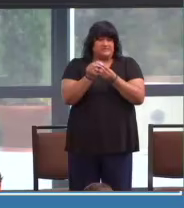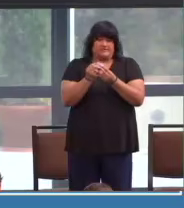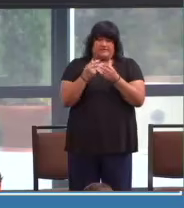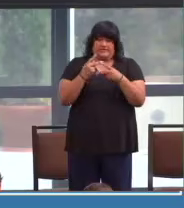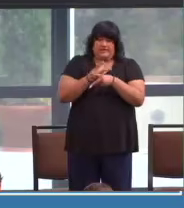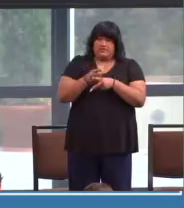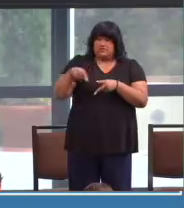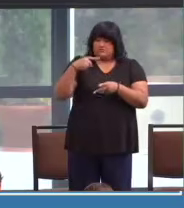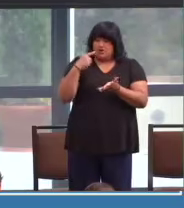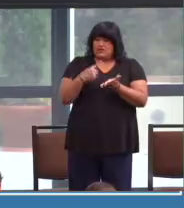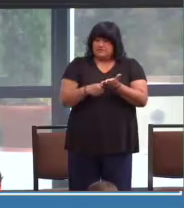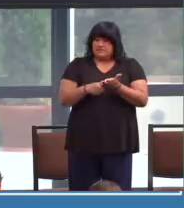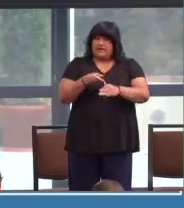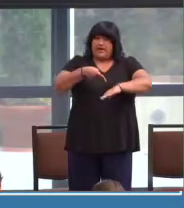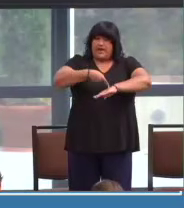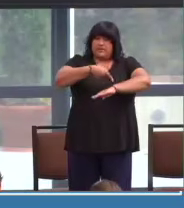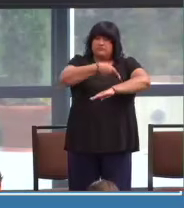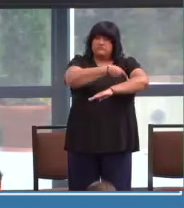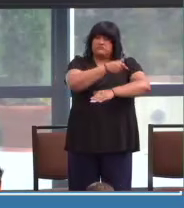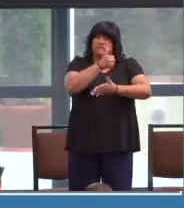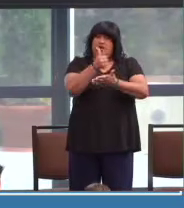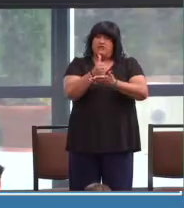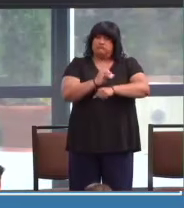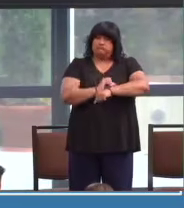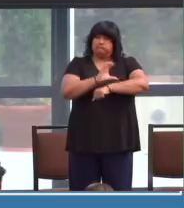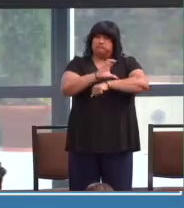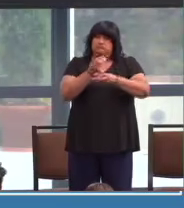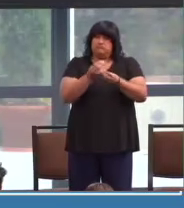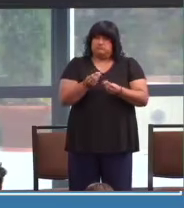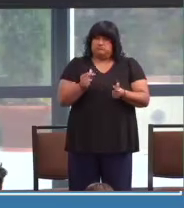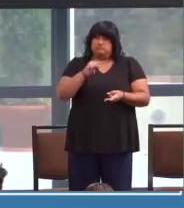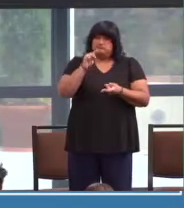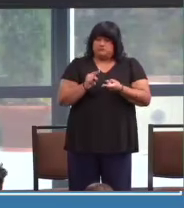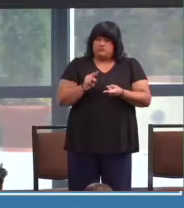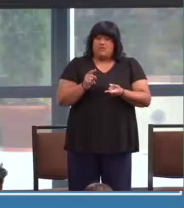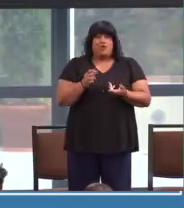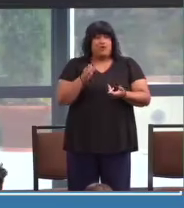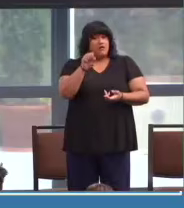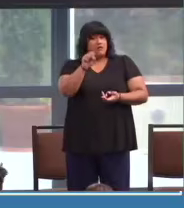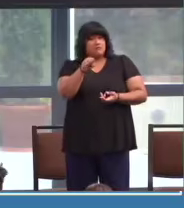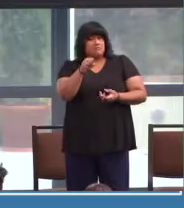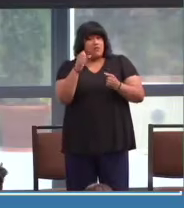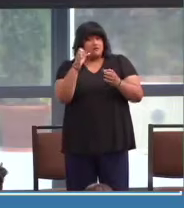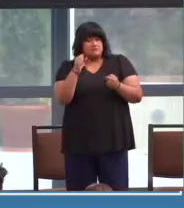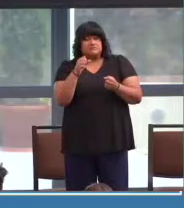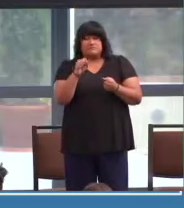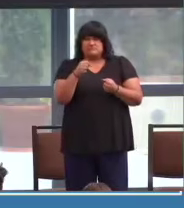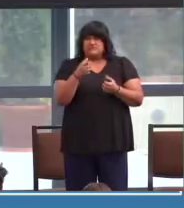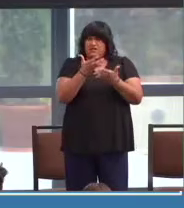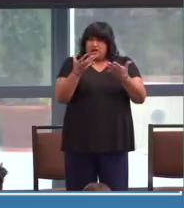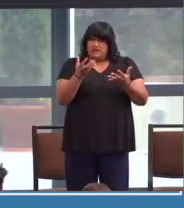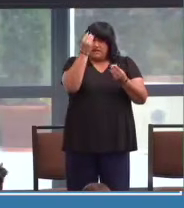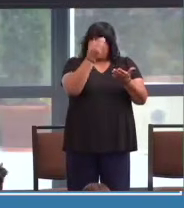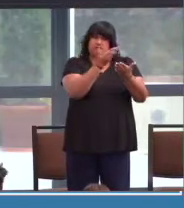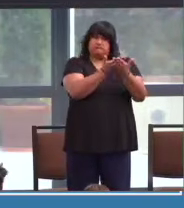acupuncture has eased some pain and inflammation, and just wanted your thoughts as well. Awesome. Yeah, there's actually pretty good data behind acupuncture. So it's catching